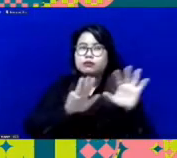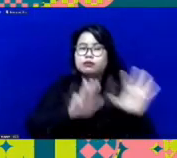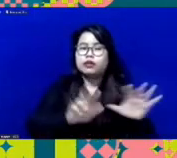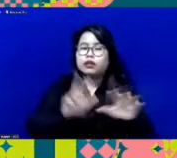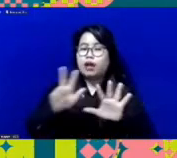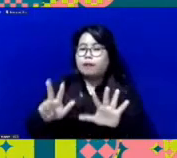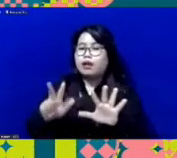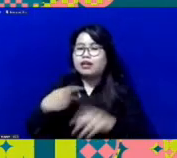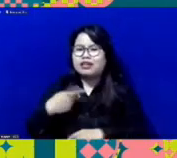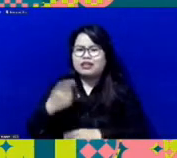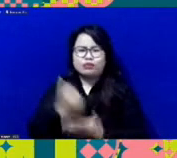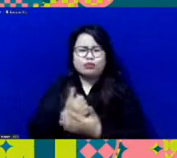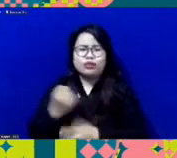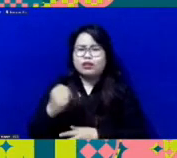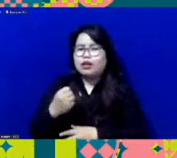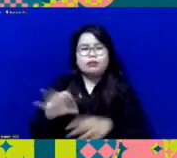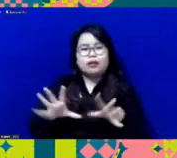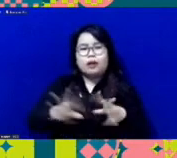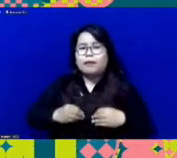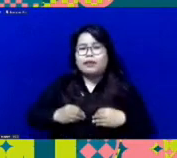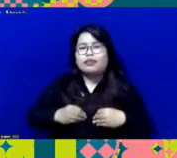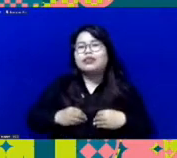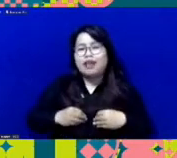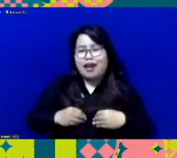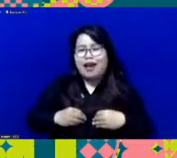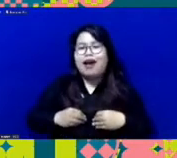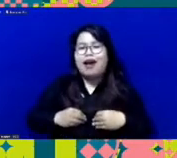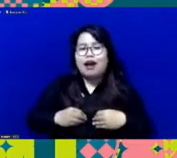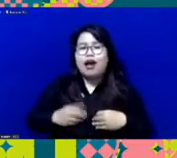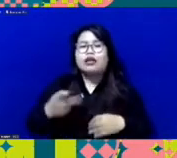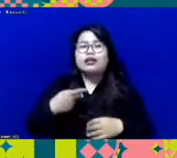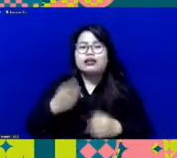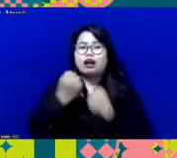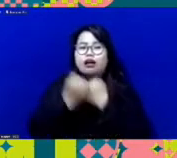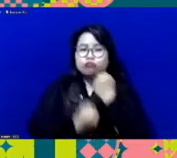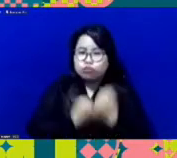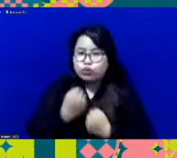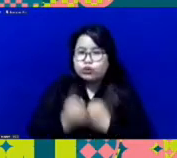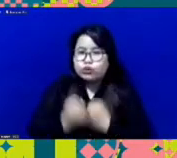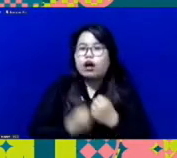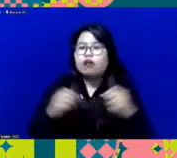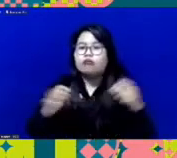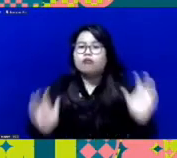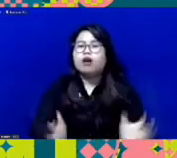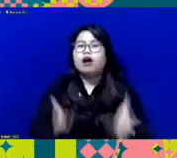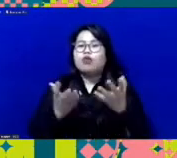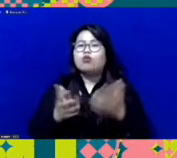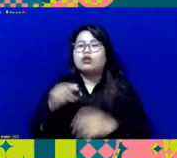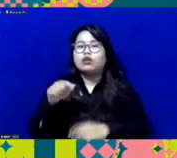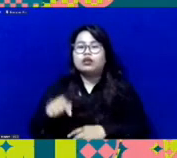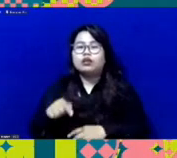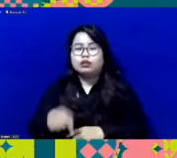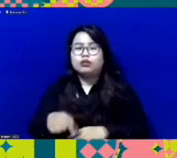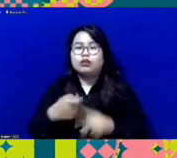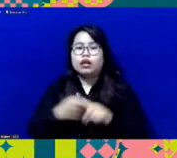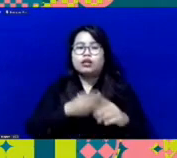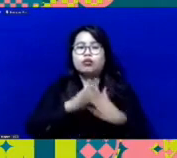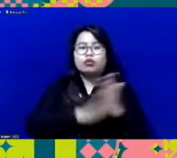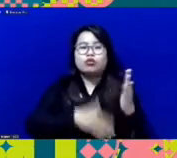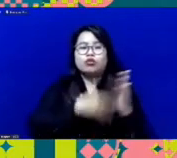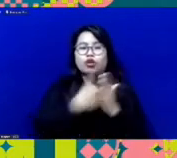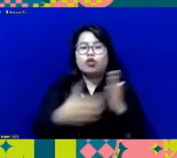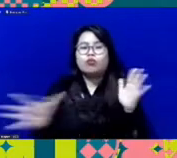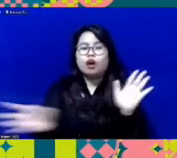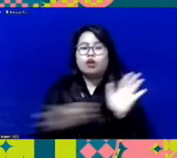anymore. So we try to inherently build that into the curriculum of education in Indonesia.